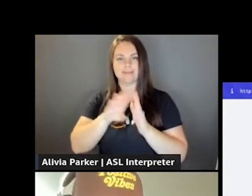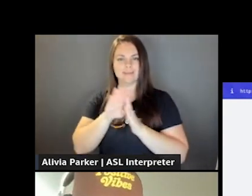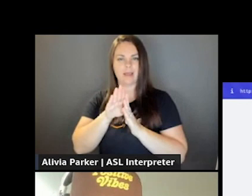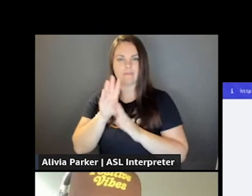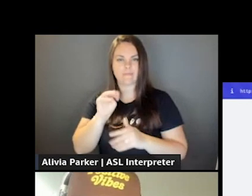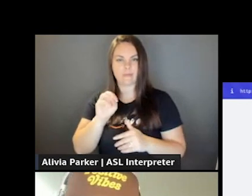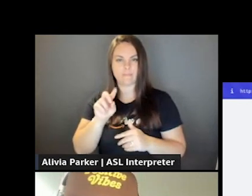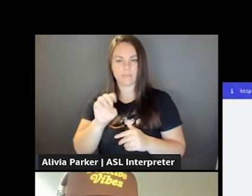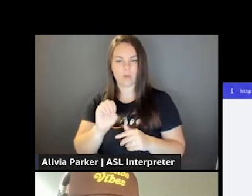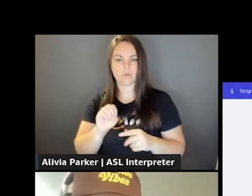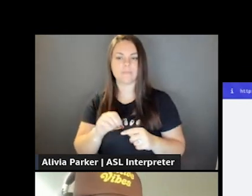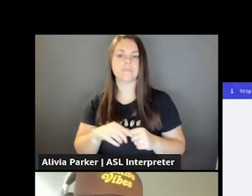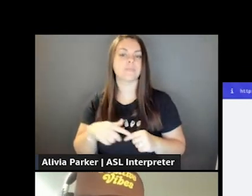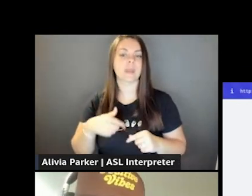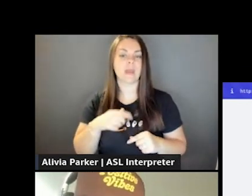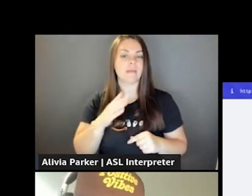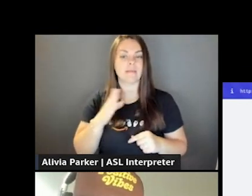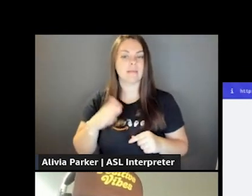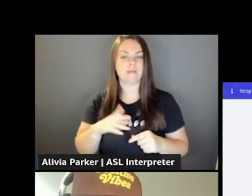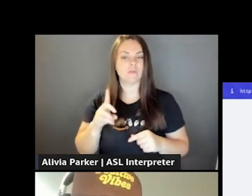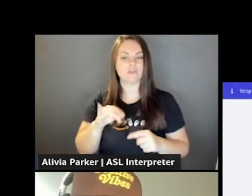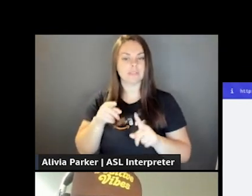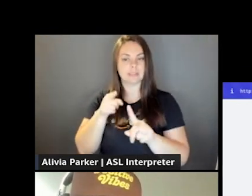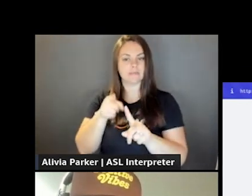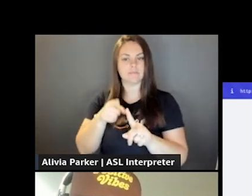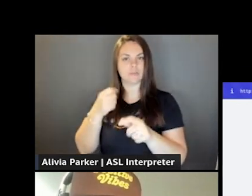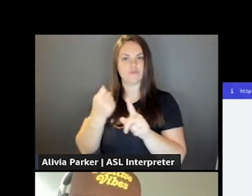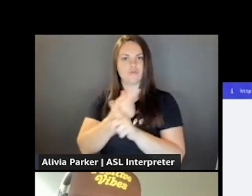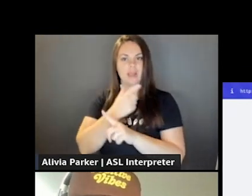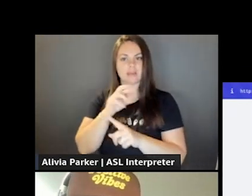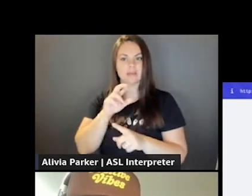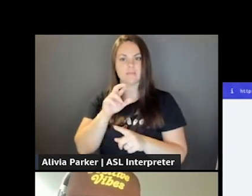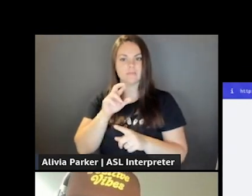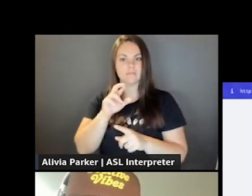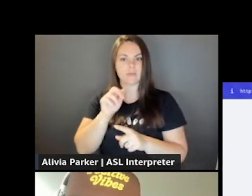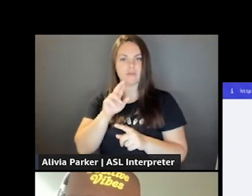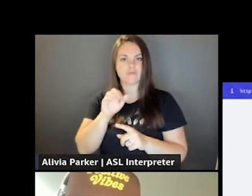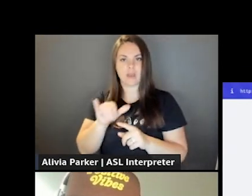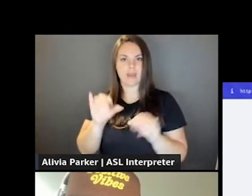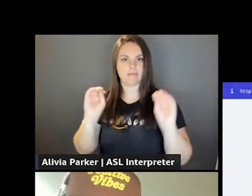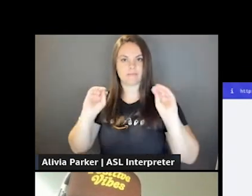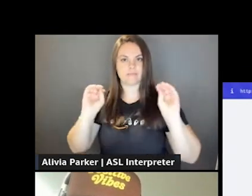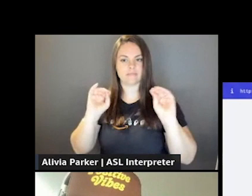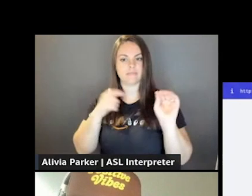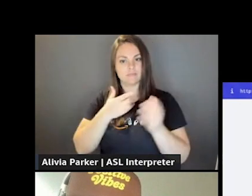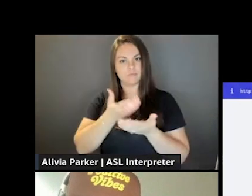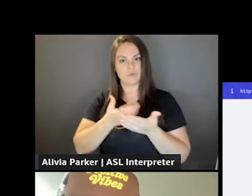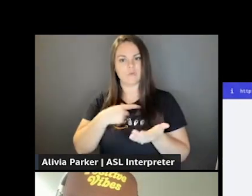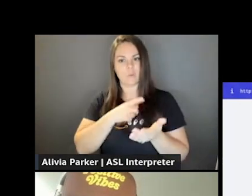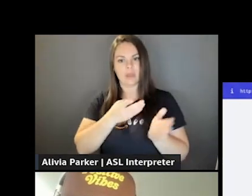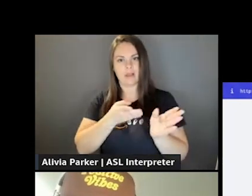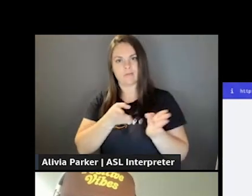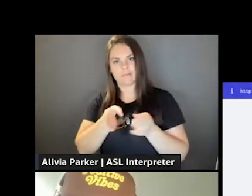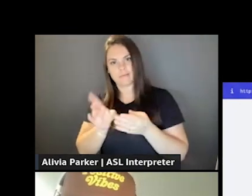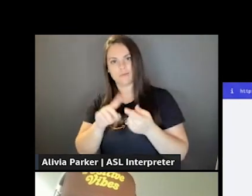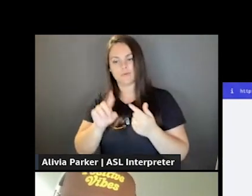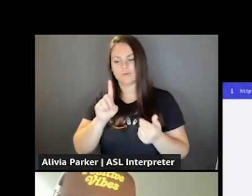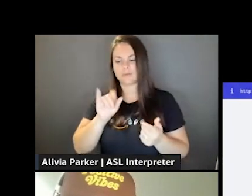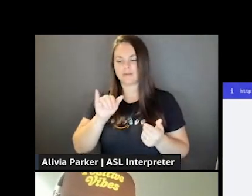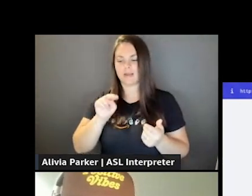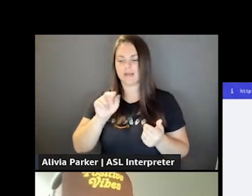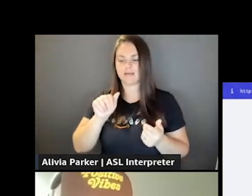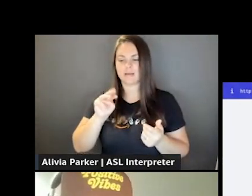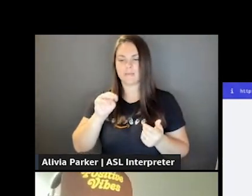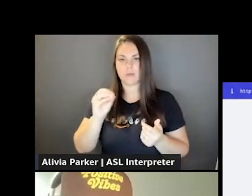a console.log random array. This is proof that we're going to DynamoDB. And in fact, if I look at my network tab and run this one more time,